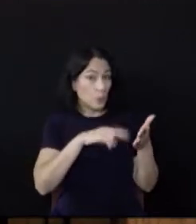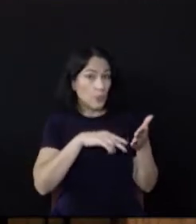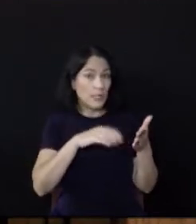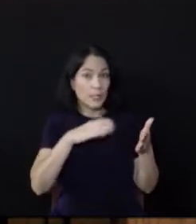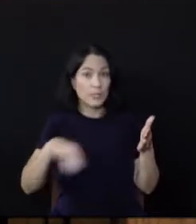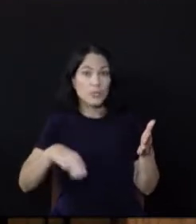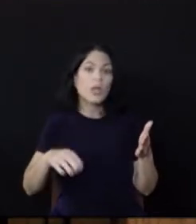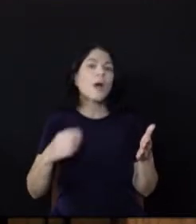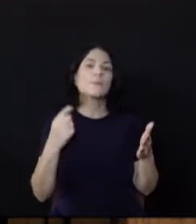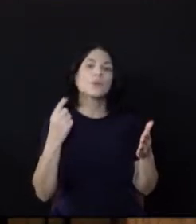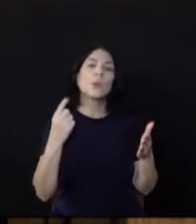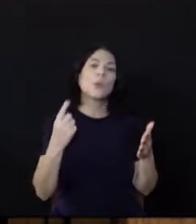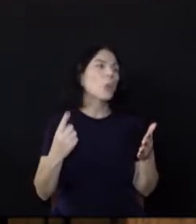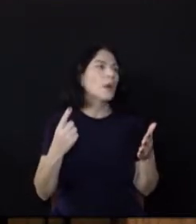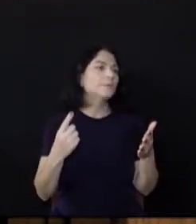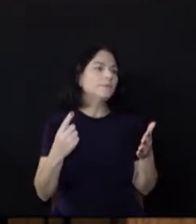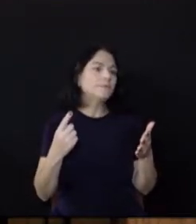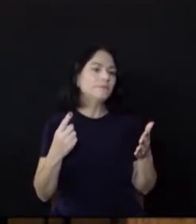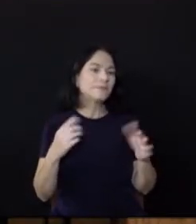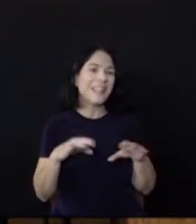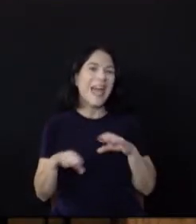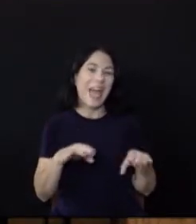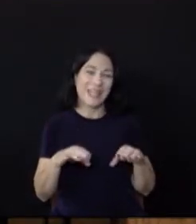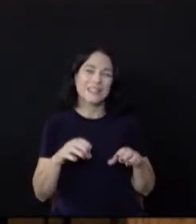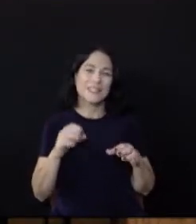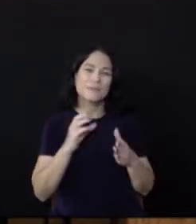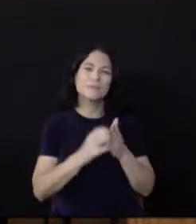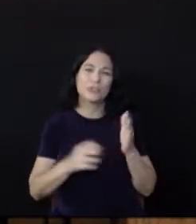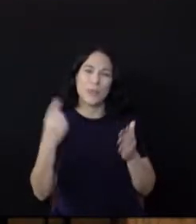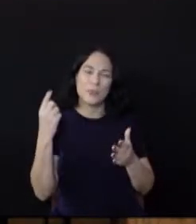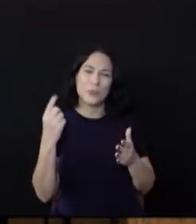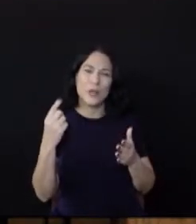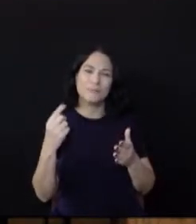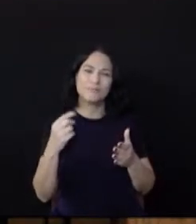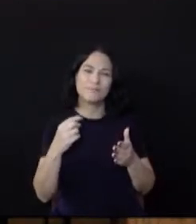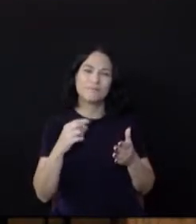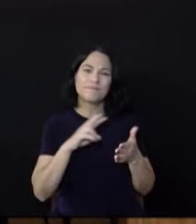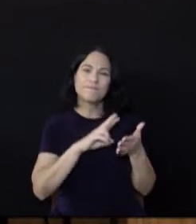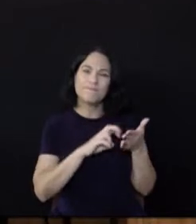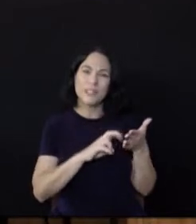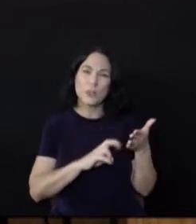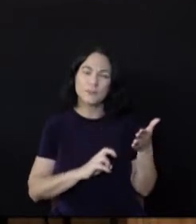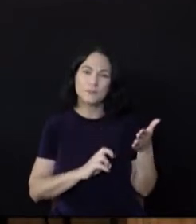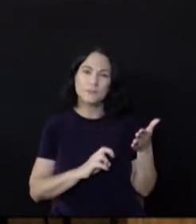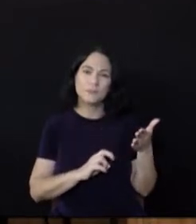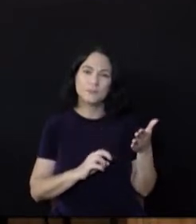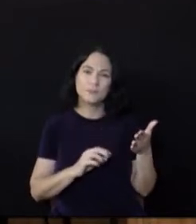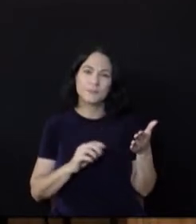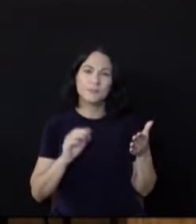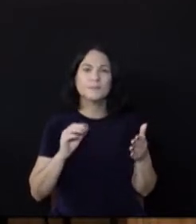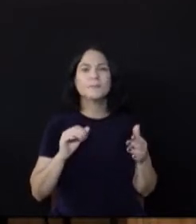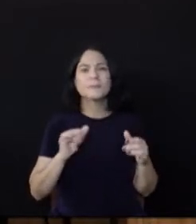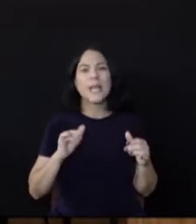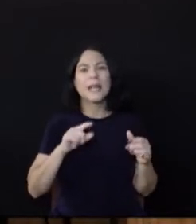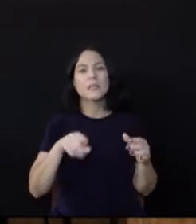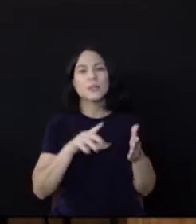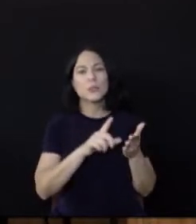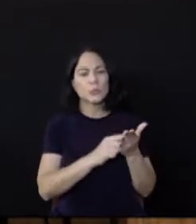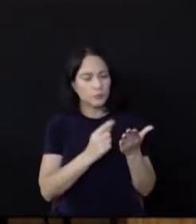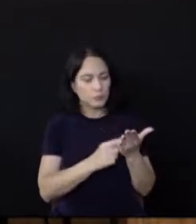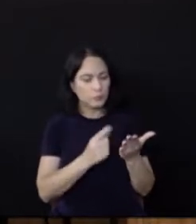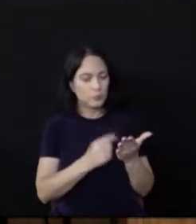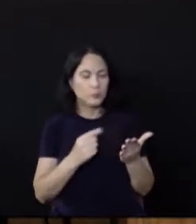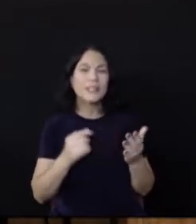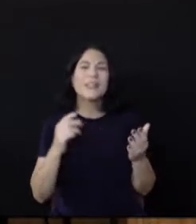Acts of the Apostles, then great. If you're not, please turn there with me as we begin to unpack this. You know, as you're turning there, let me remind you, today is the